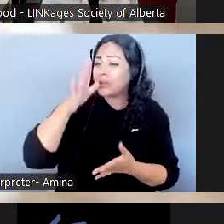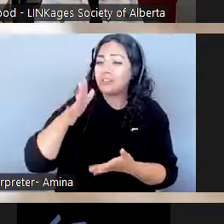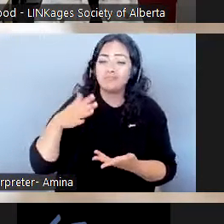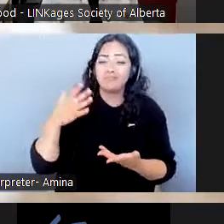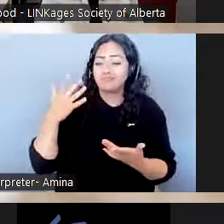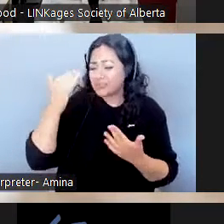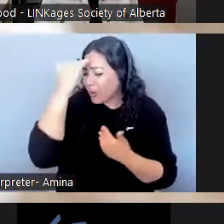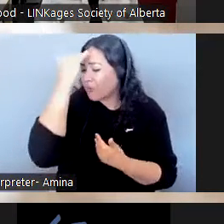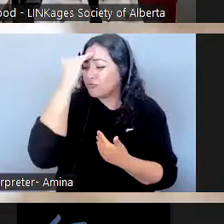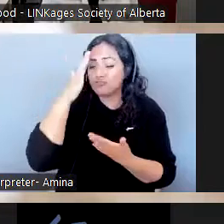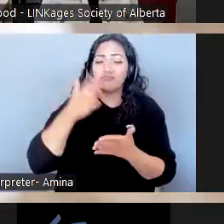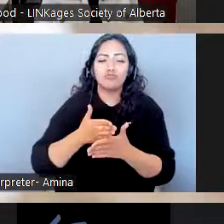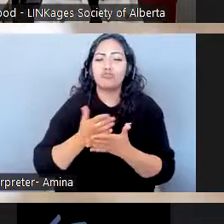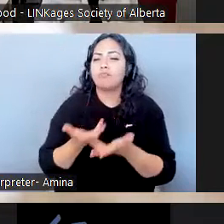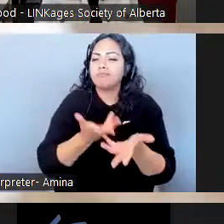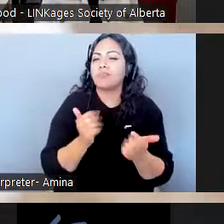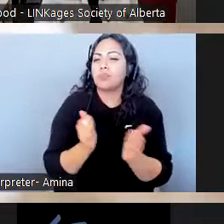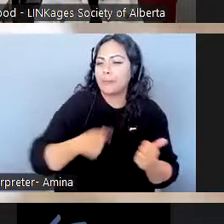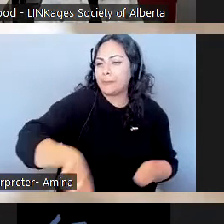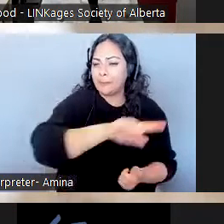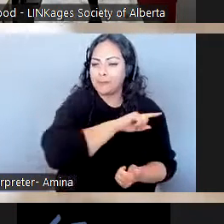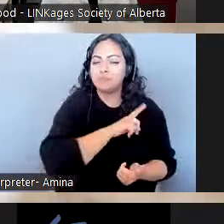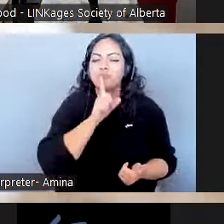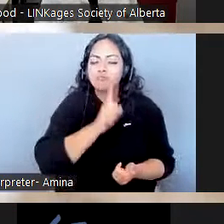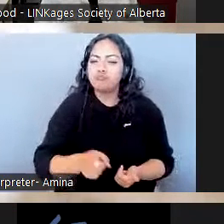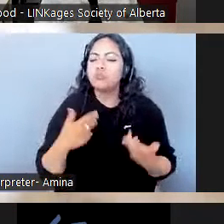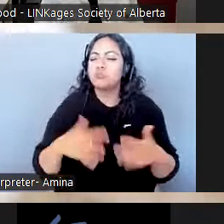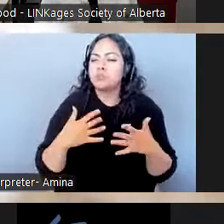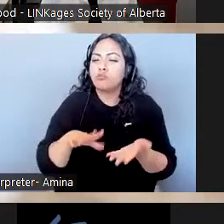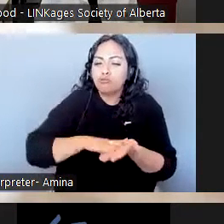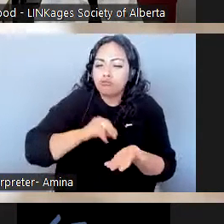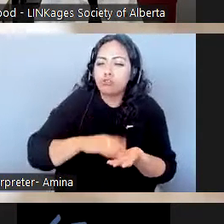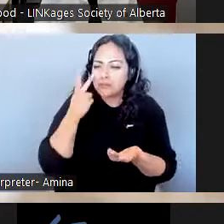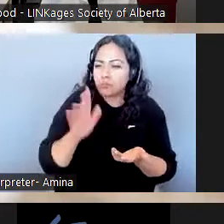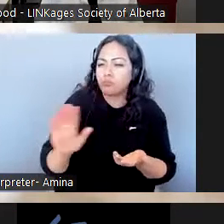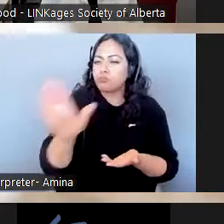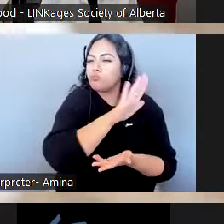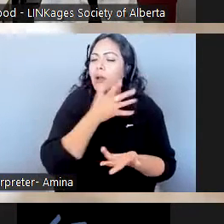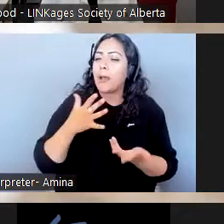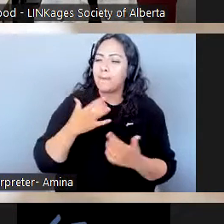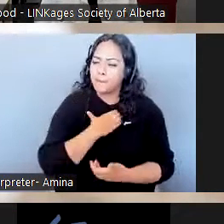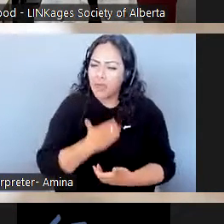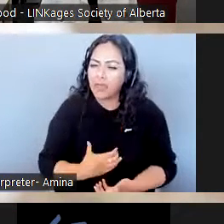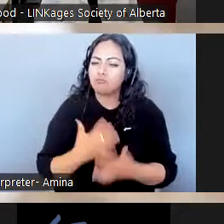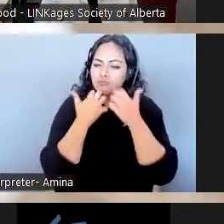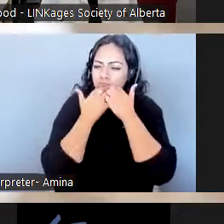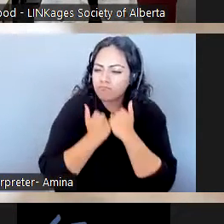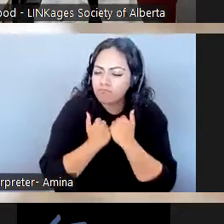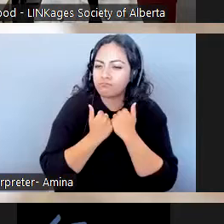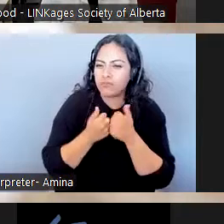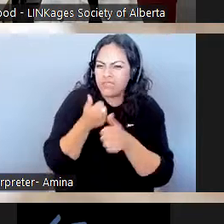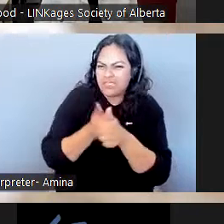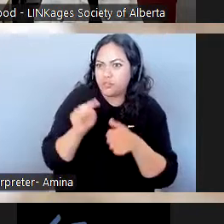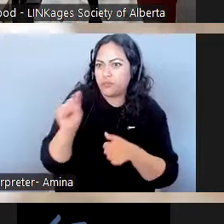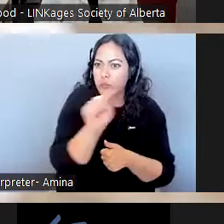so rewarding and learning to see the passion and care that each and every one of you have, and